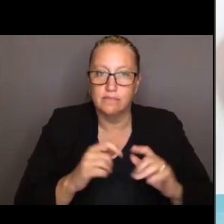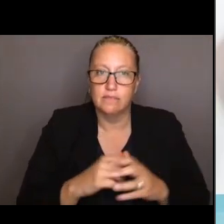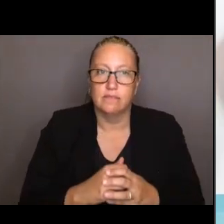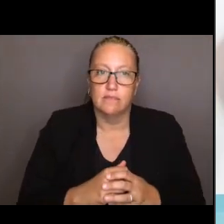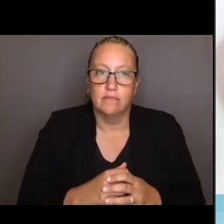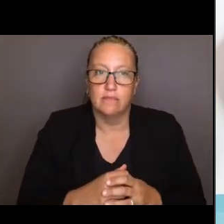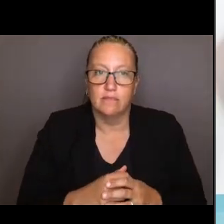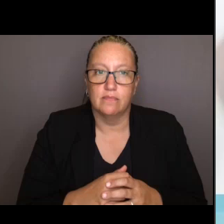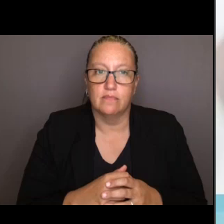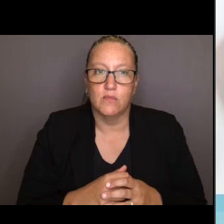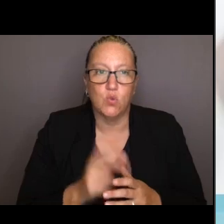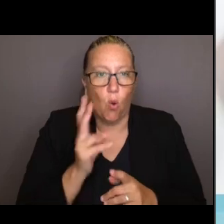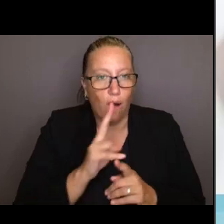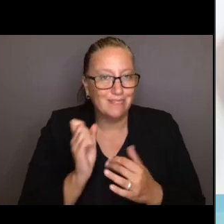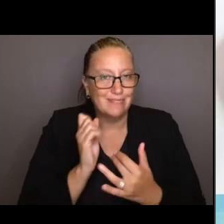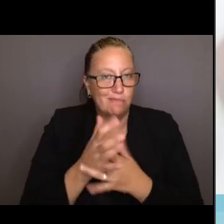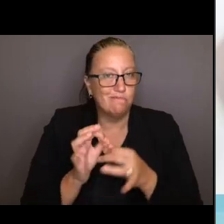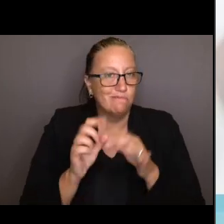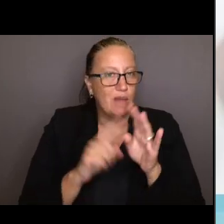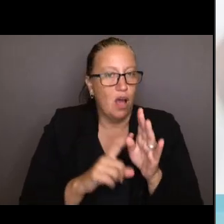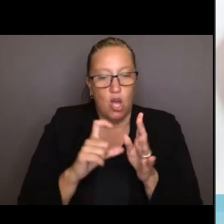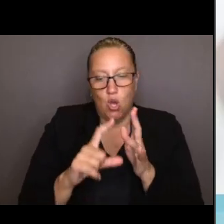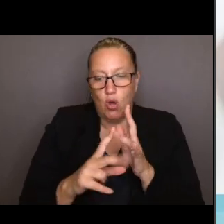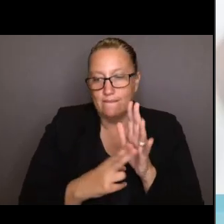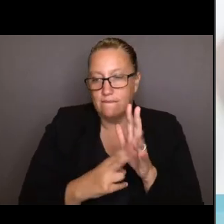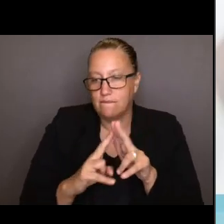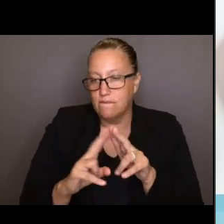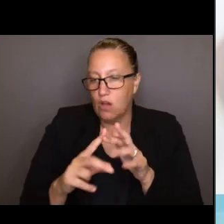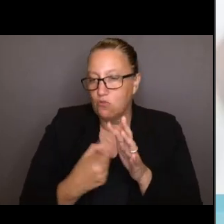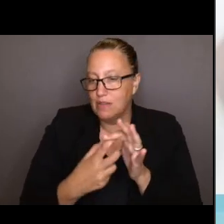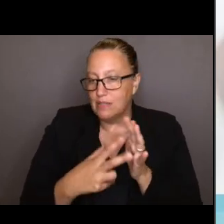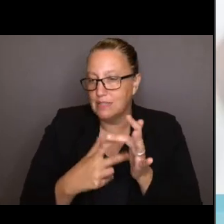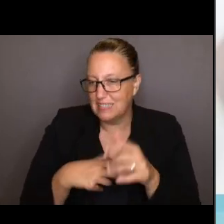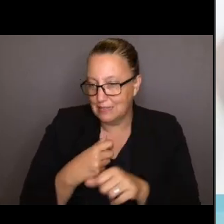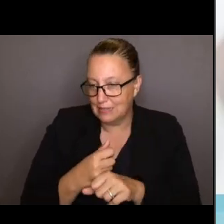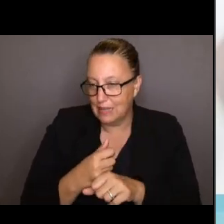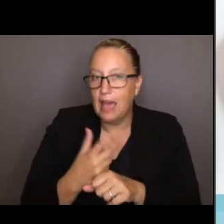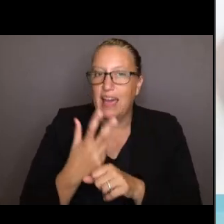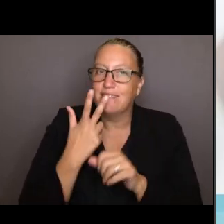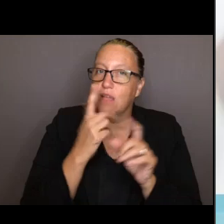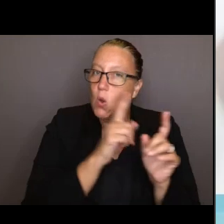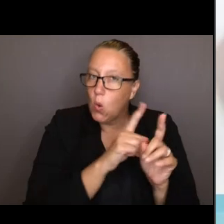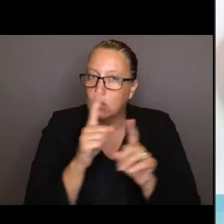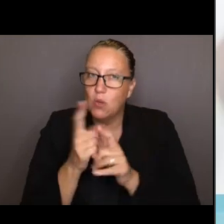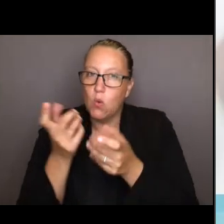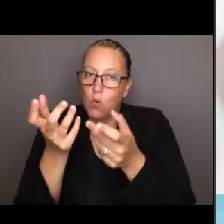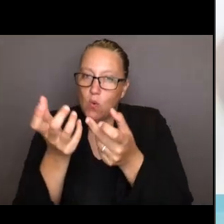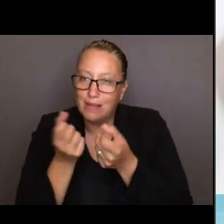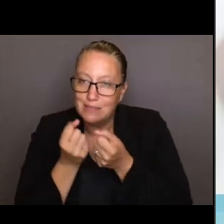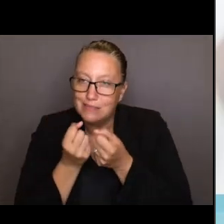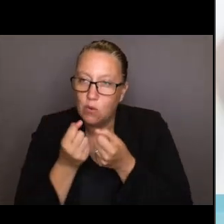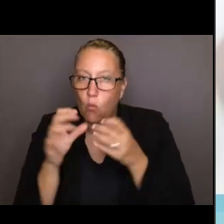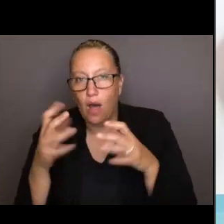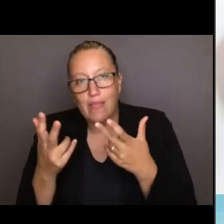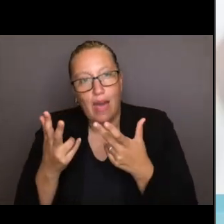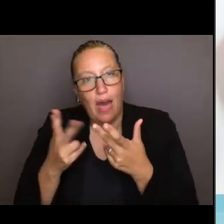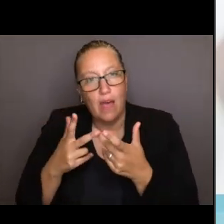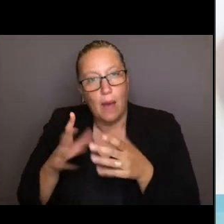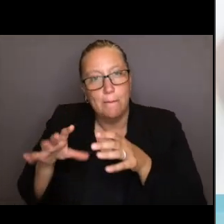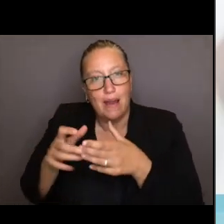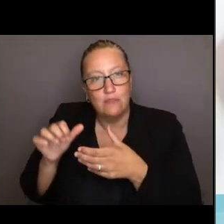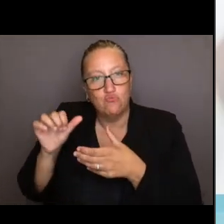by conferencing. If they also get, as part of the other party's response, oh, but